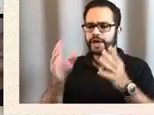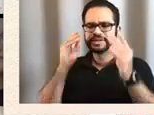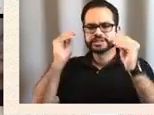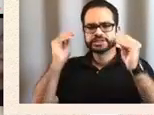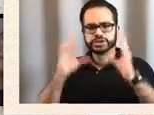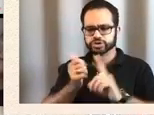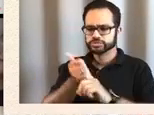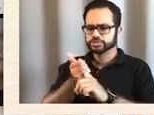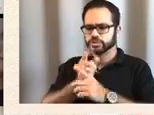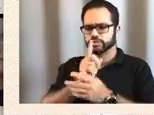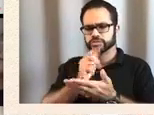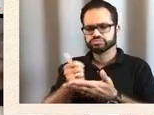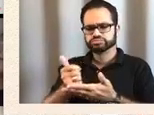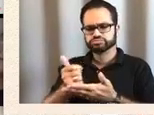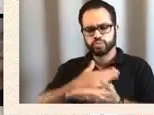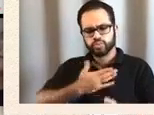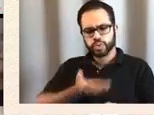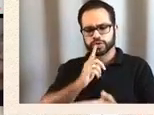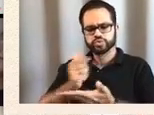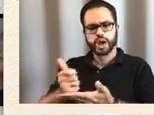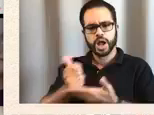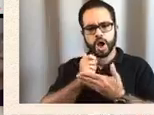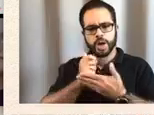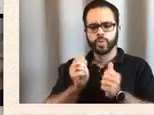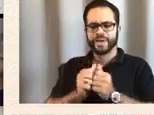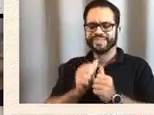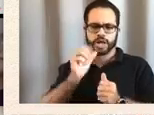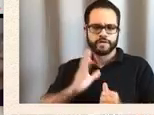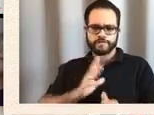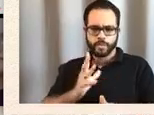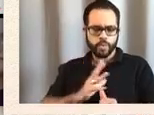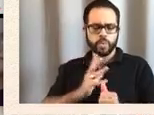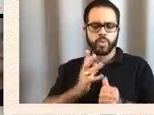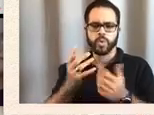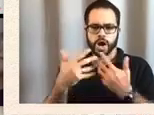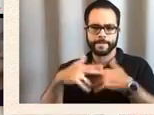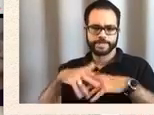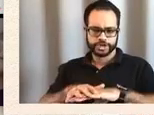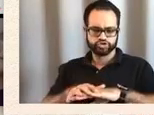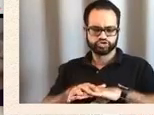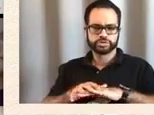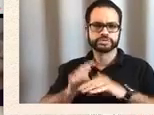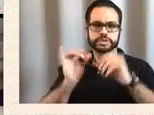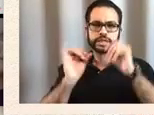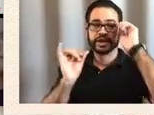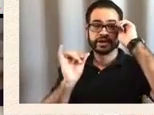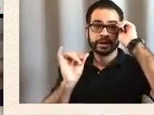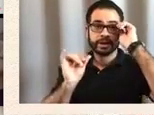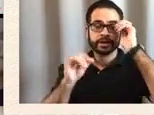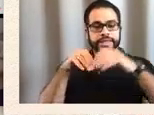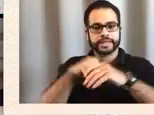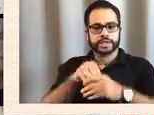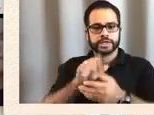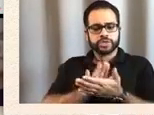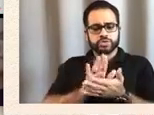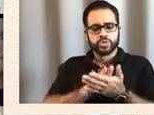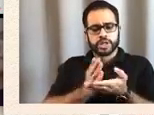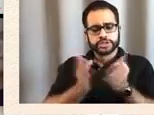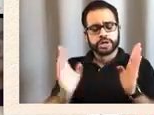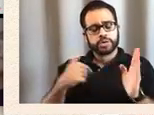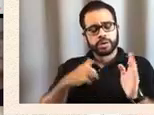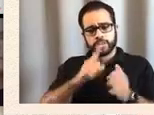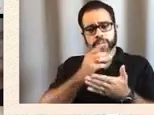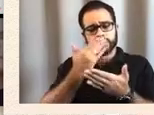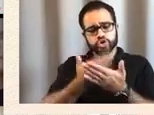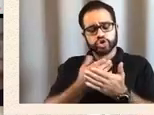through what I call informal accommodations. Just in school in general, I was pretty strong academically. I didn't have a lot